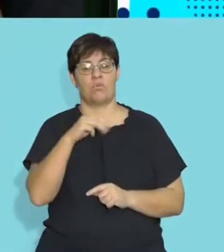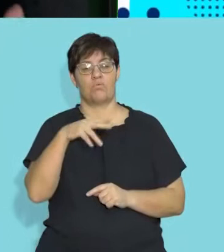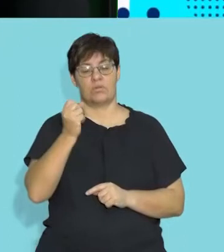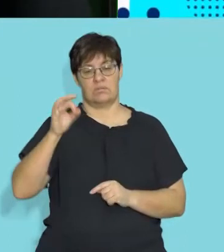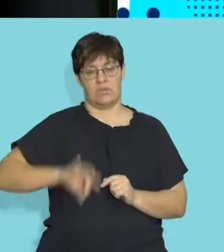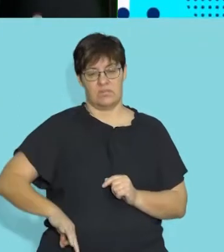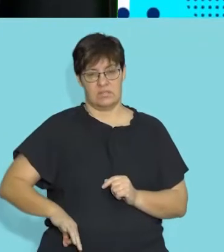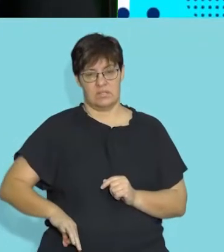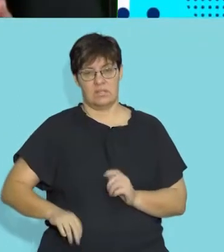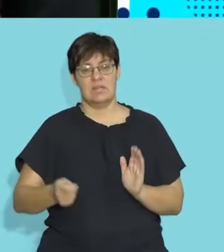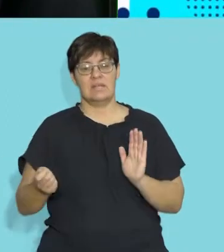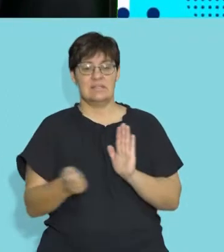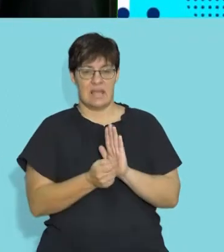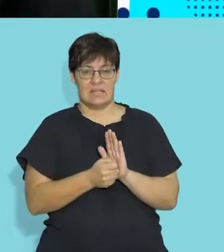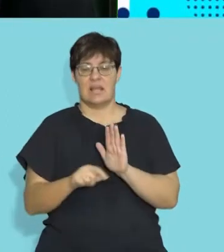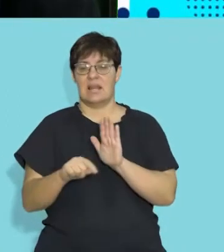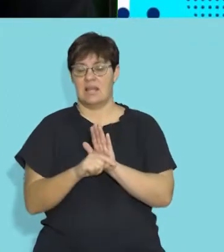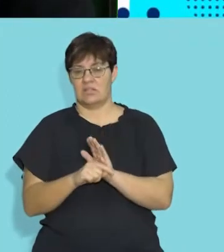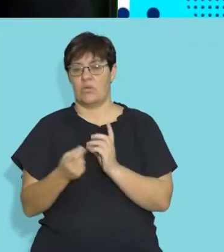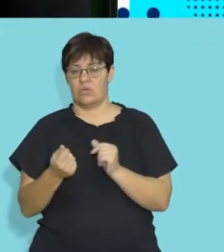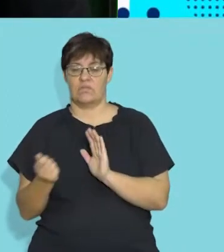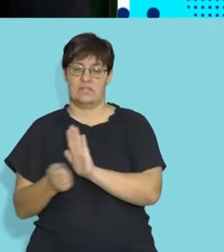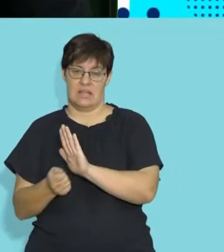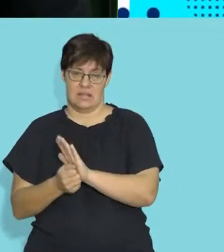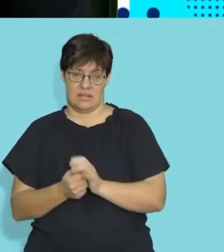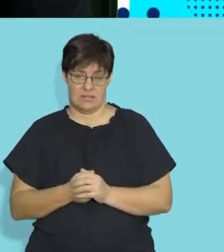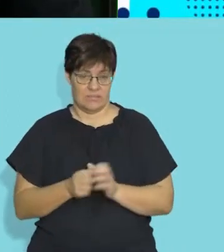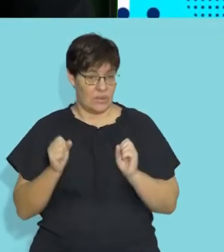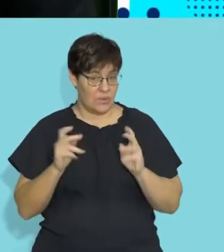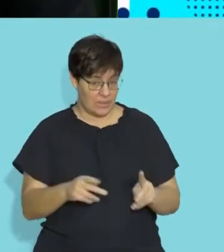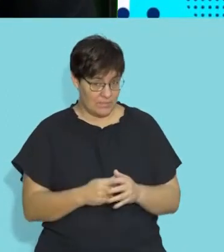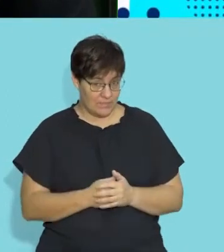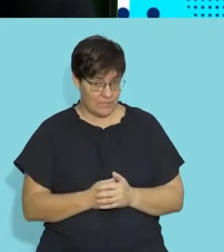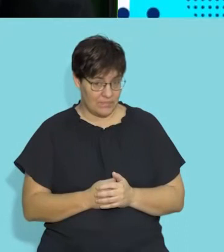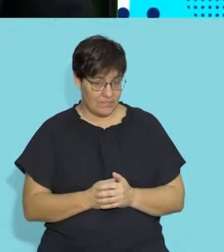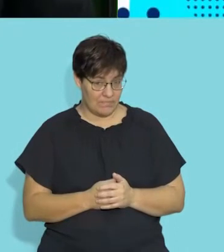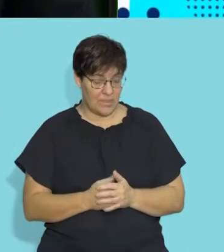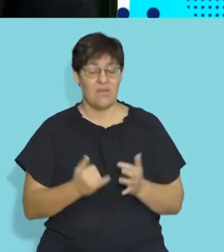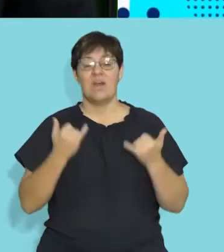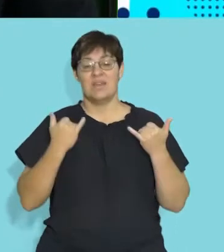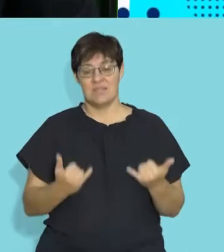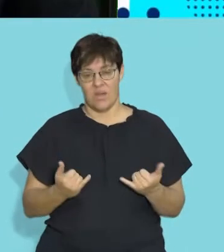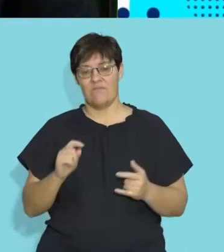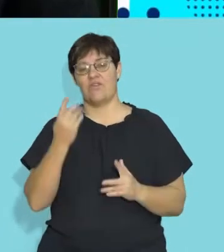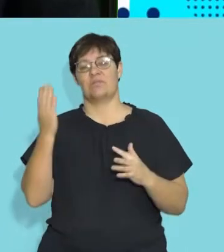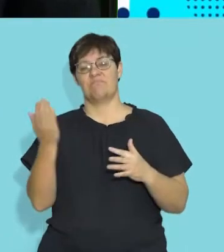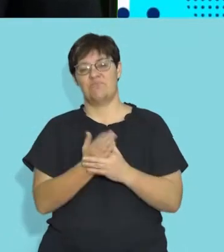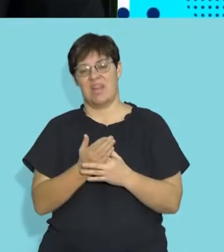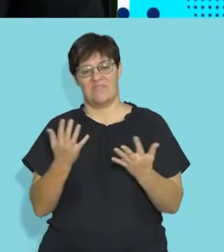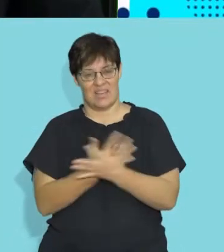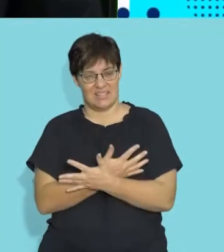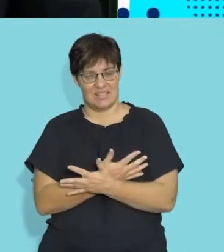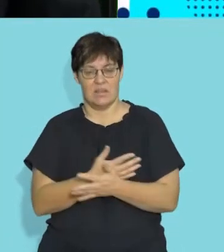is sales less cost of sales. Okay? That's it for the segment, guys. Let's take a quick